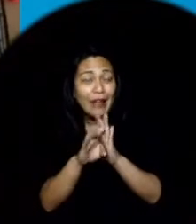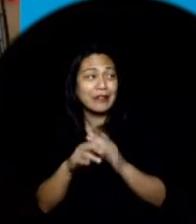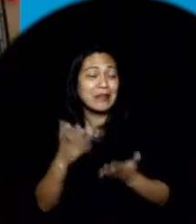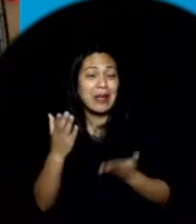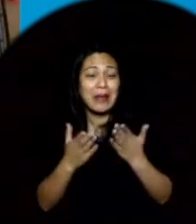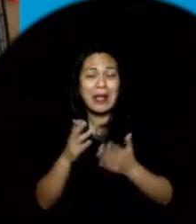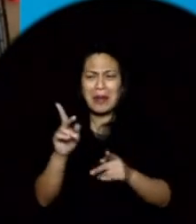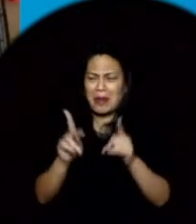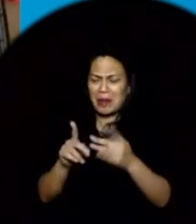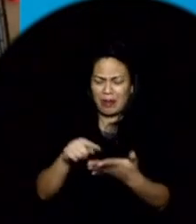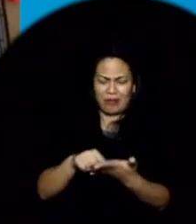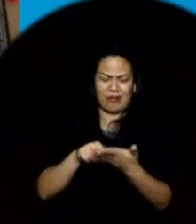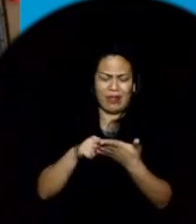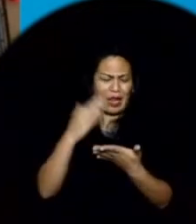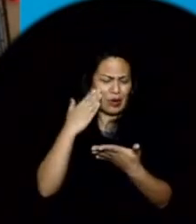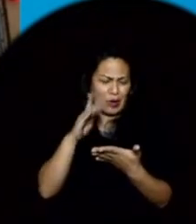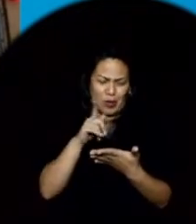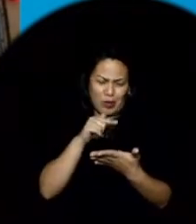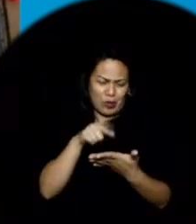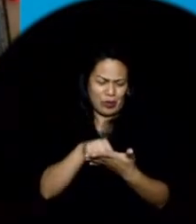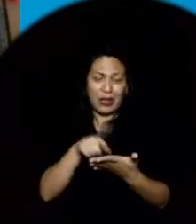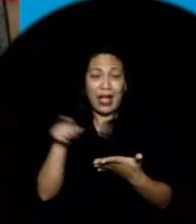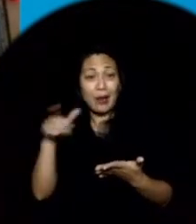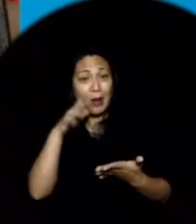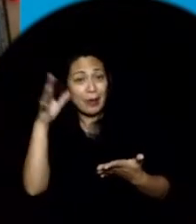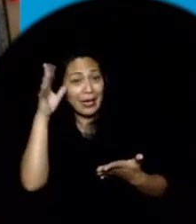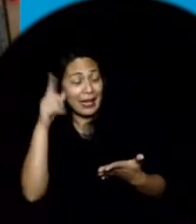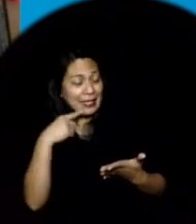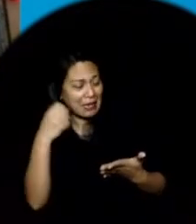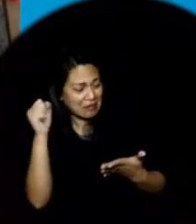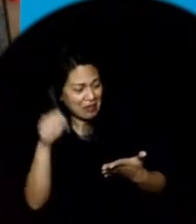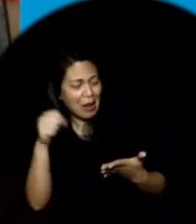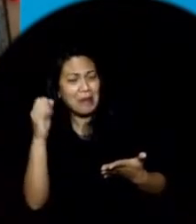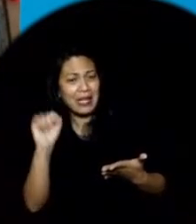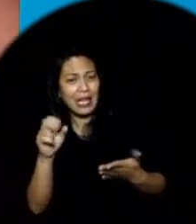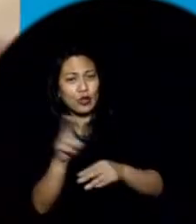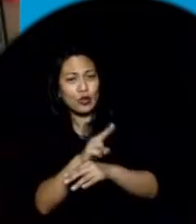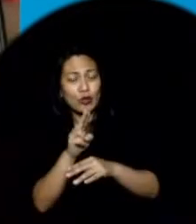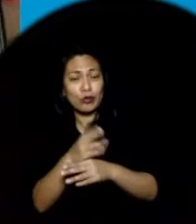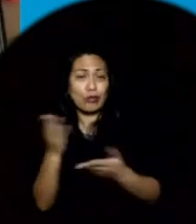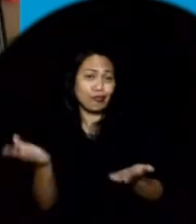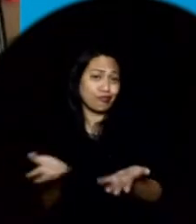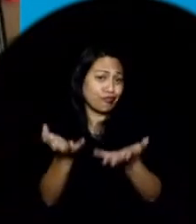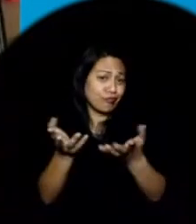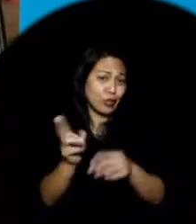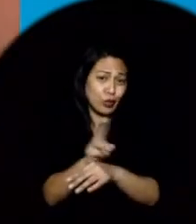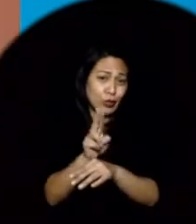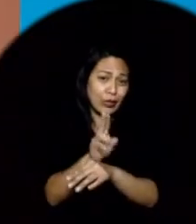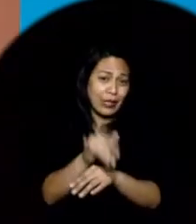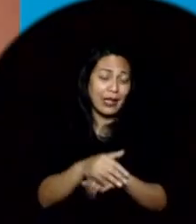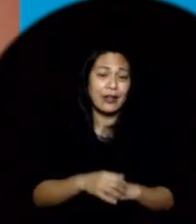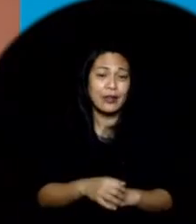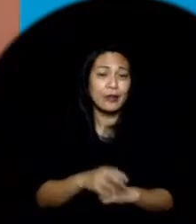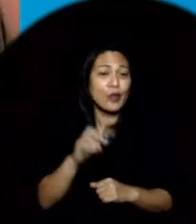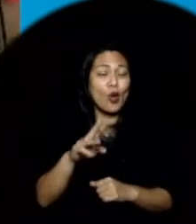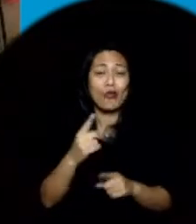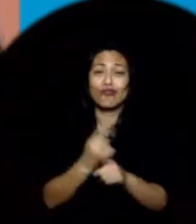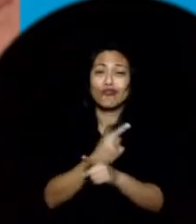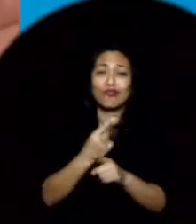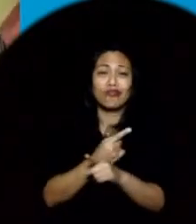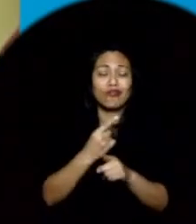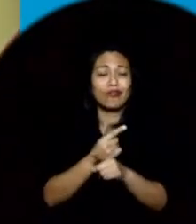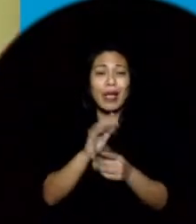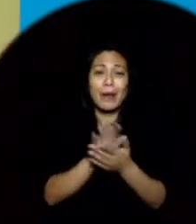around your house of people that you don't know and your mom and dad have said, yeah, go ahead, use it, feel free to do that. And sometimes just plain